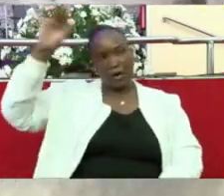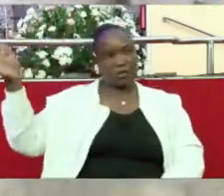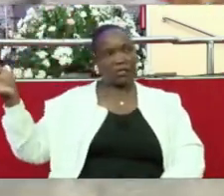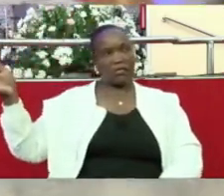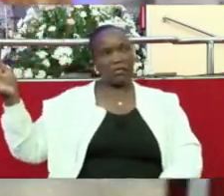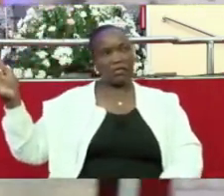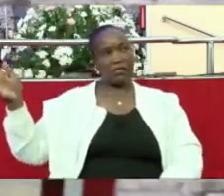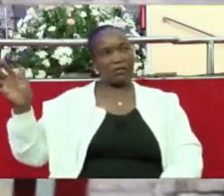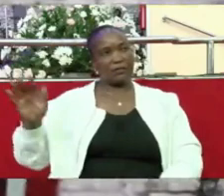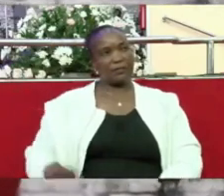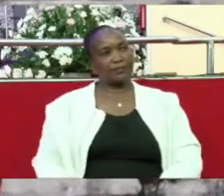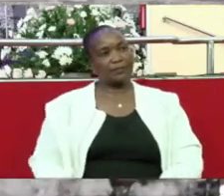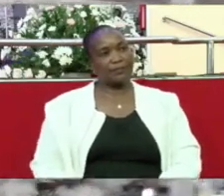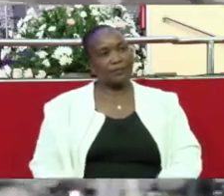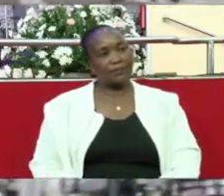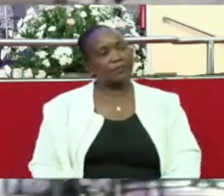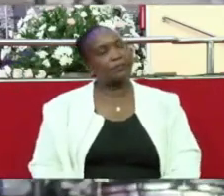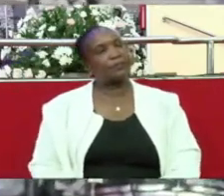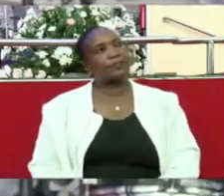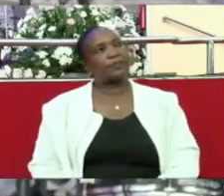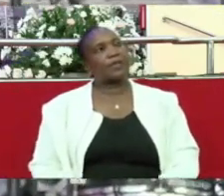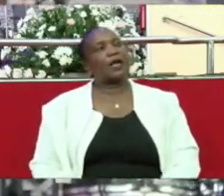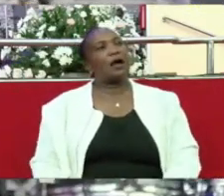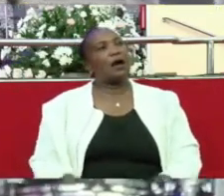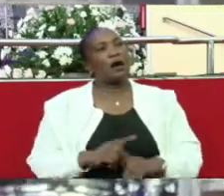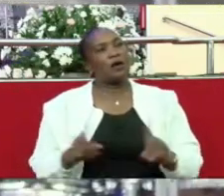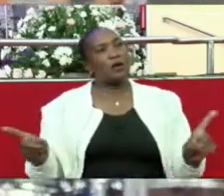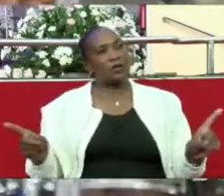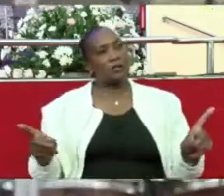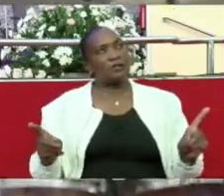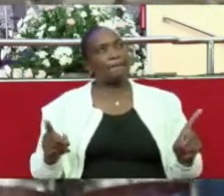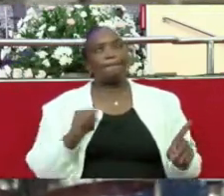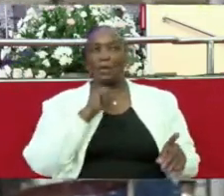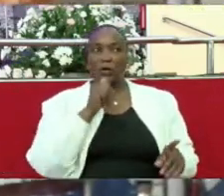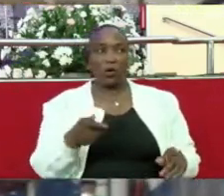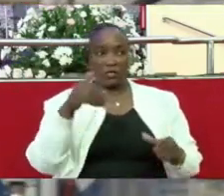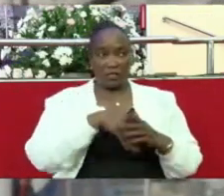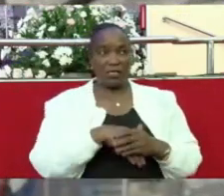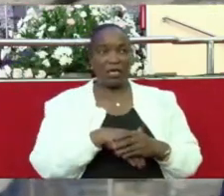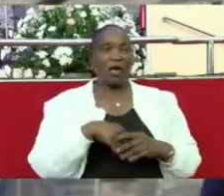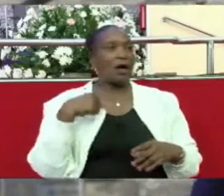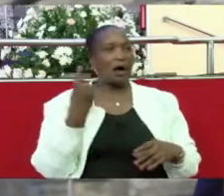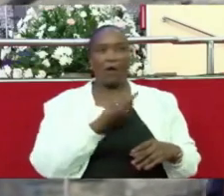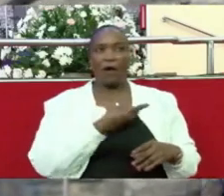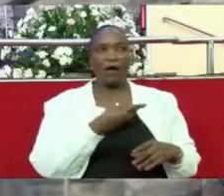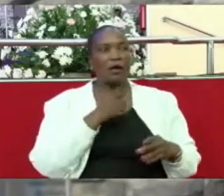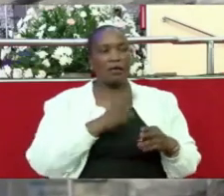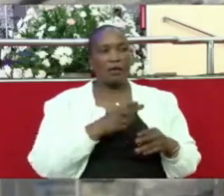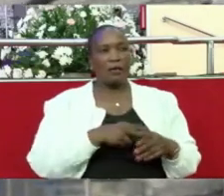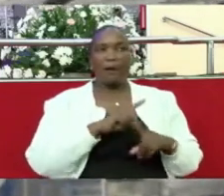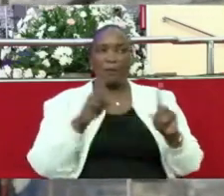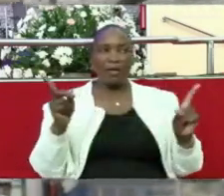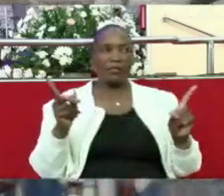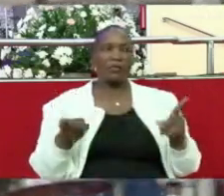our name. But in the name of the Lord. Because of the grace of God that has appeared to our man that